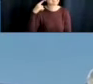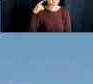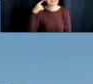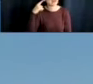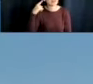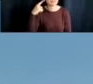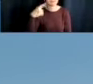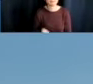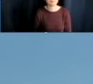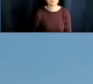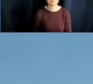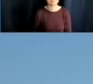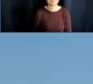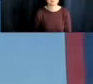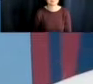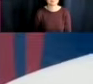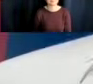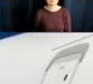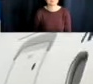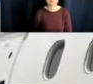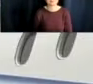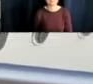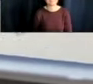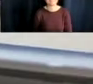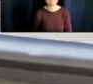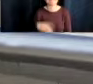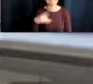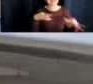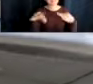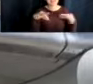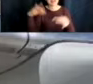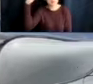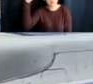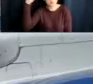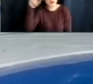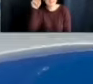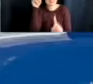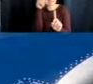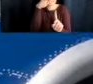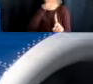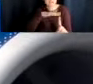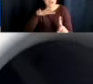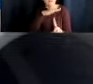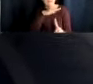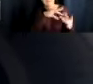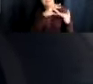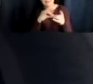So that's why the fuel is going in there. So, like in the wing, like all along that flat part or behind that?